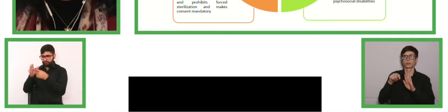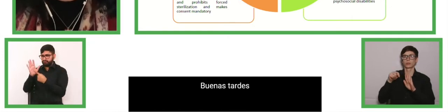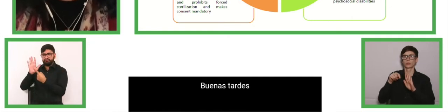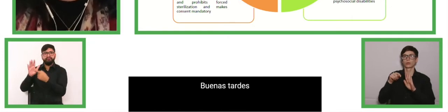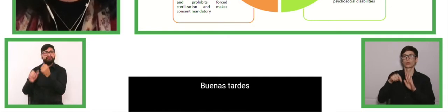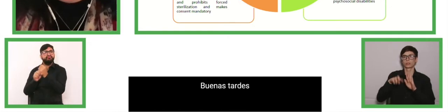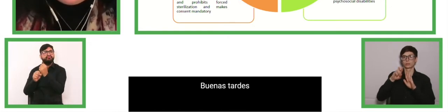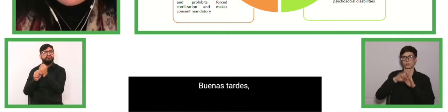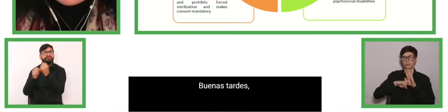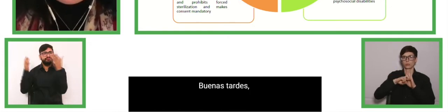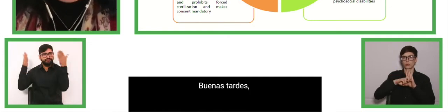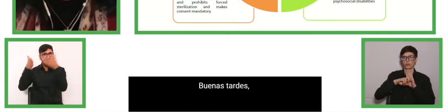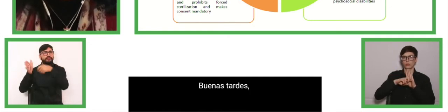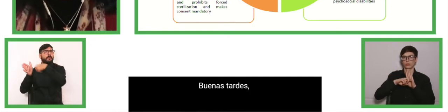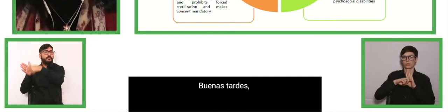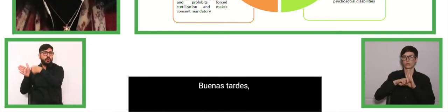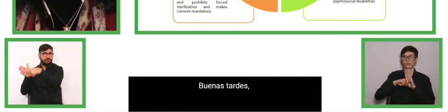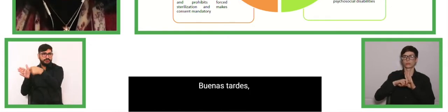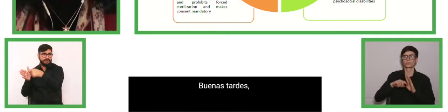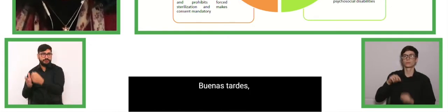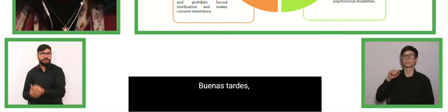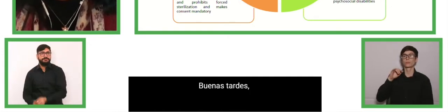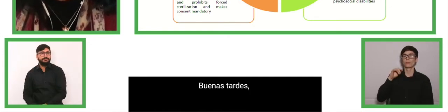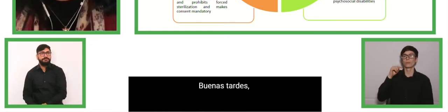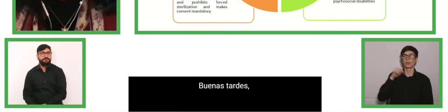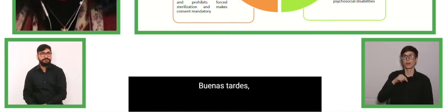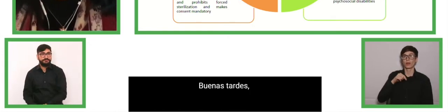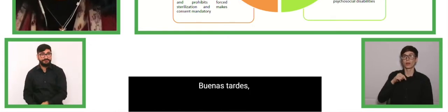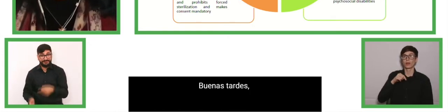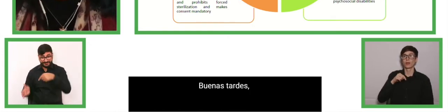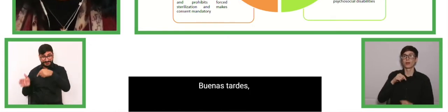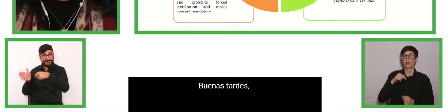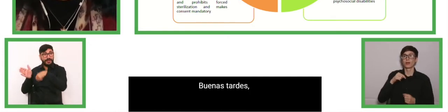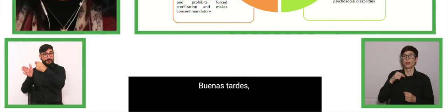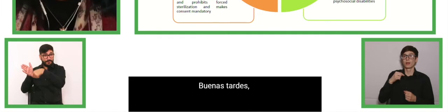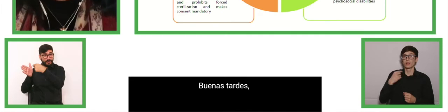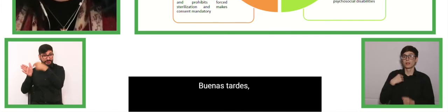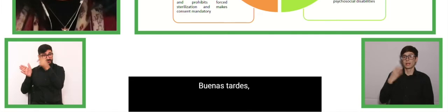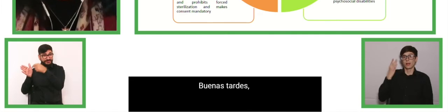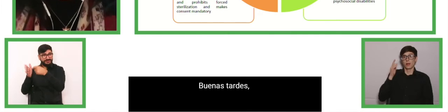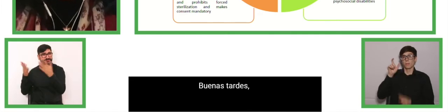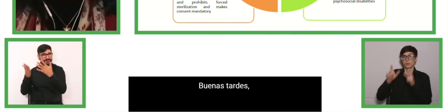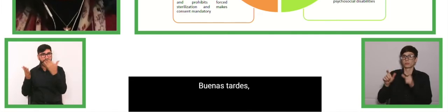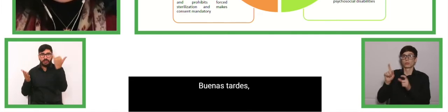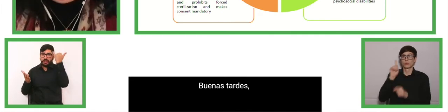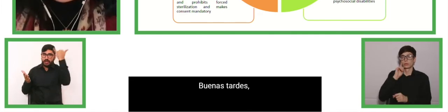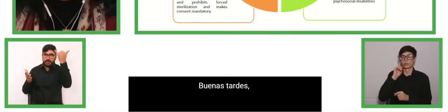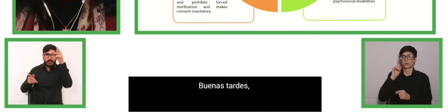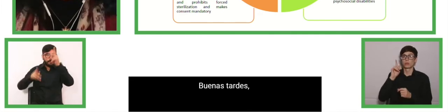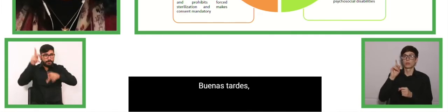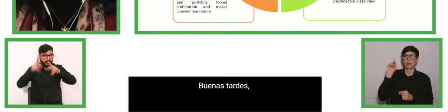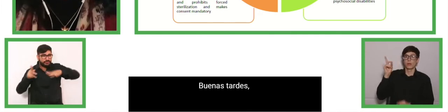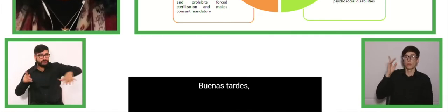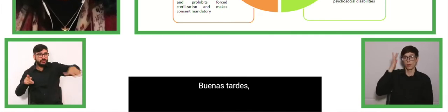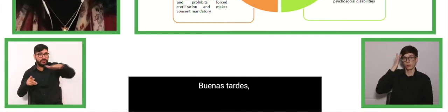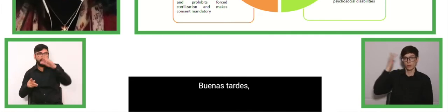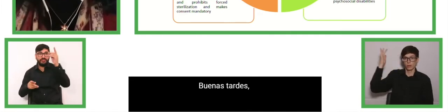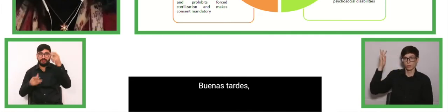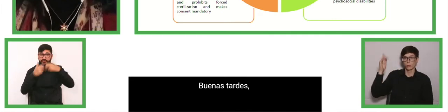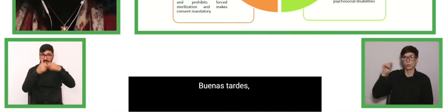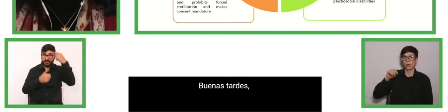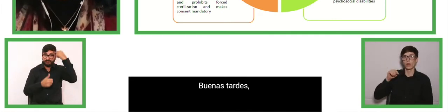Family Voices, and also the work with persons with intellectual disabilities in this